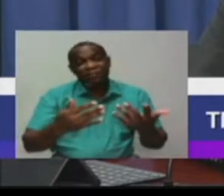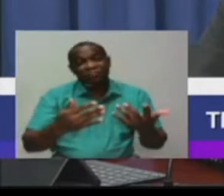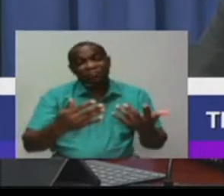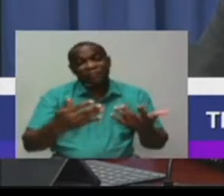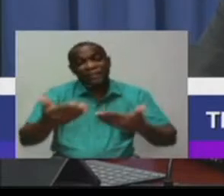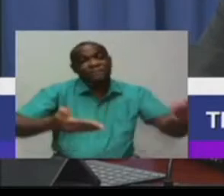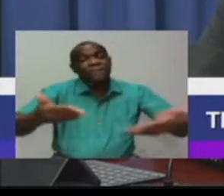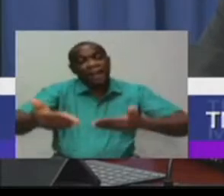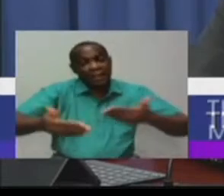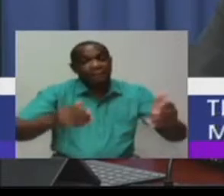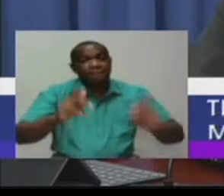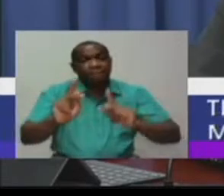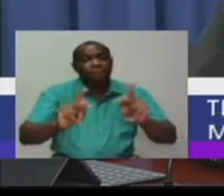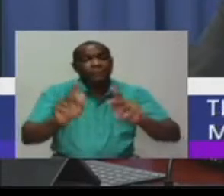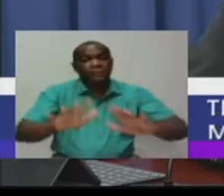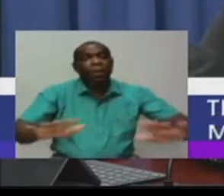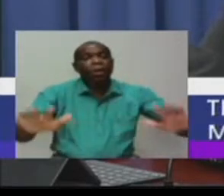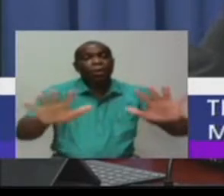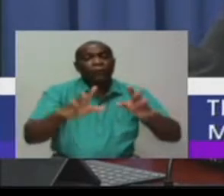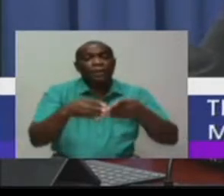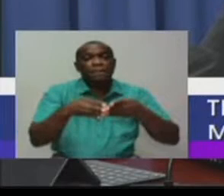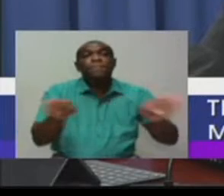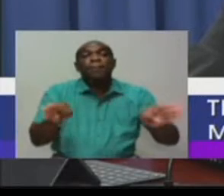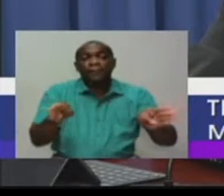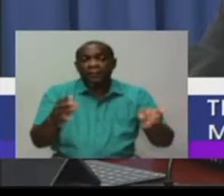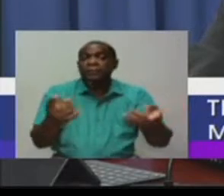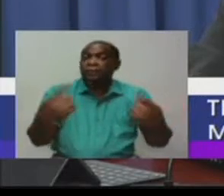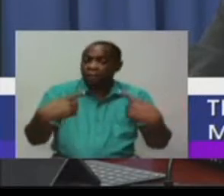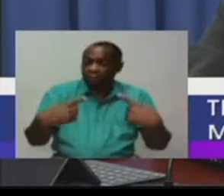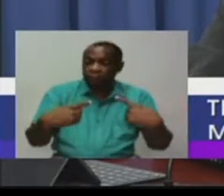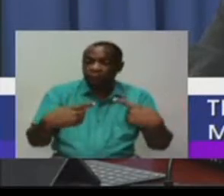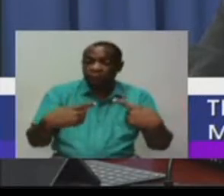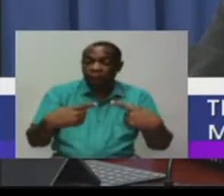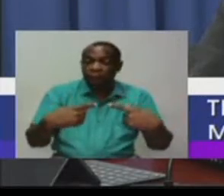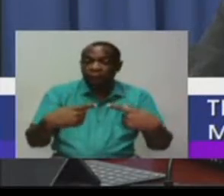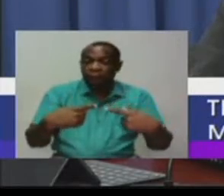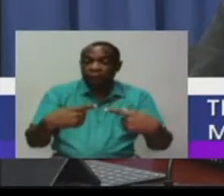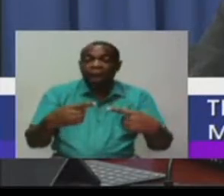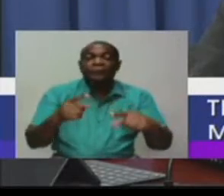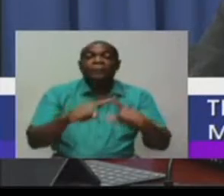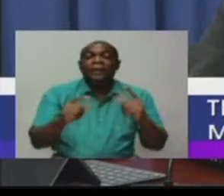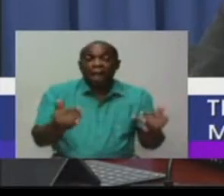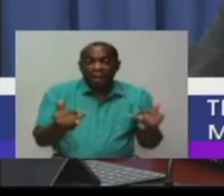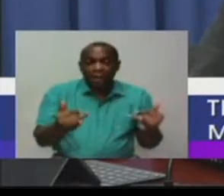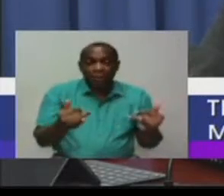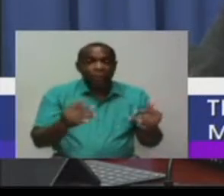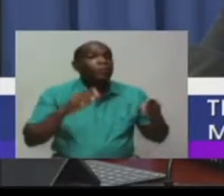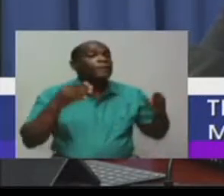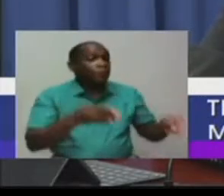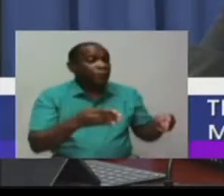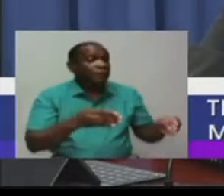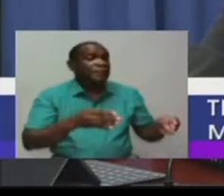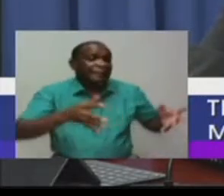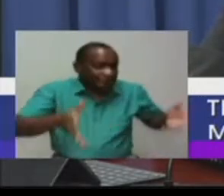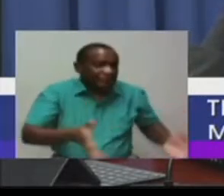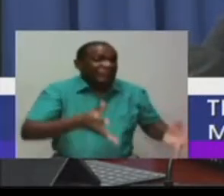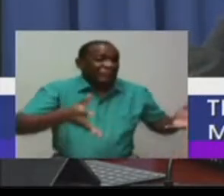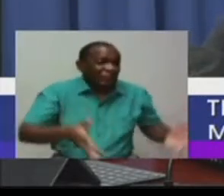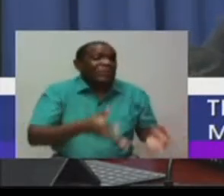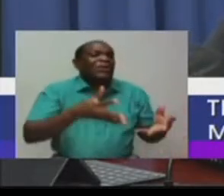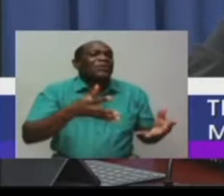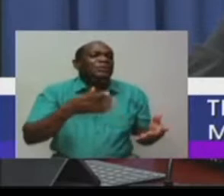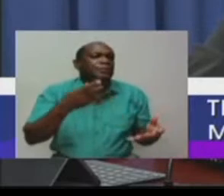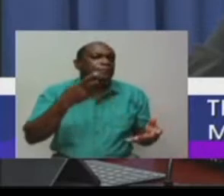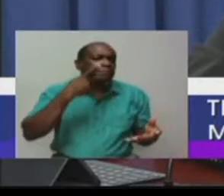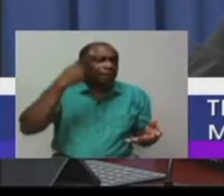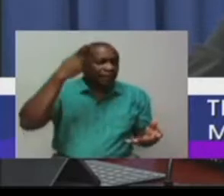an urgent decision to get your children vaccinated. But we can't hold these doses for you